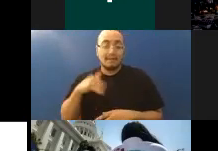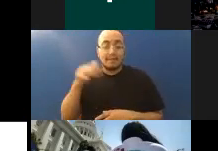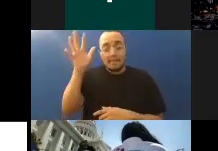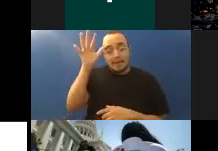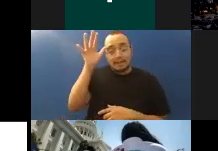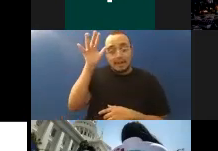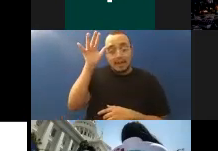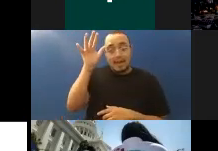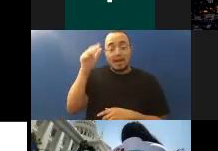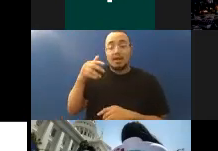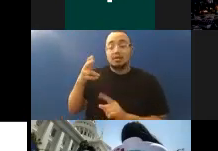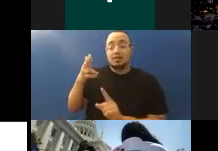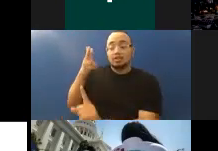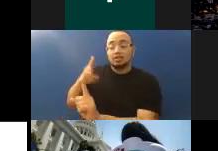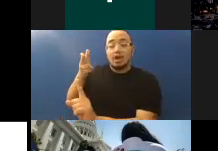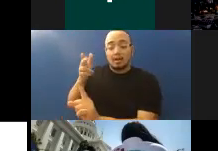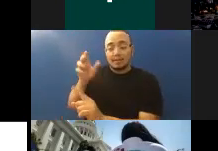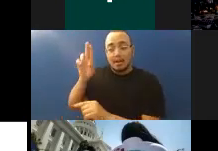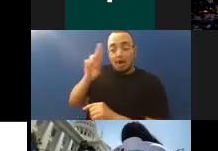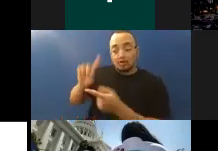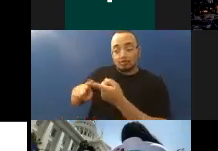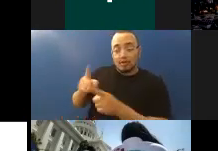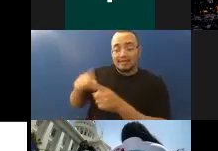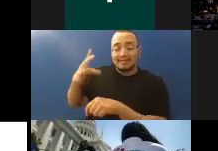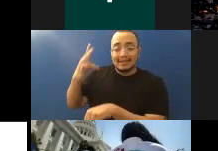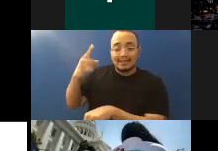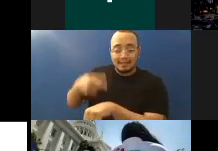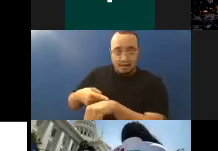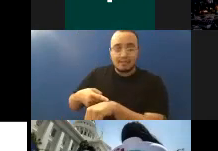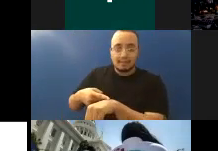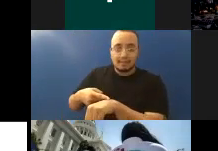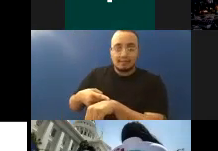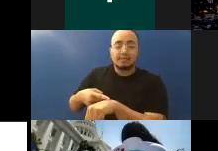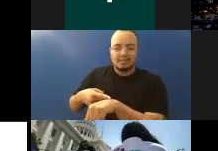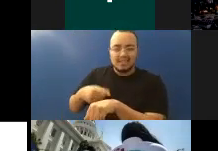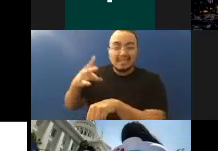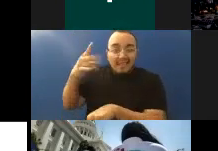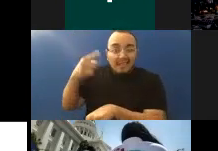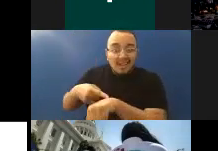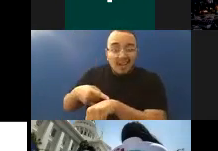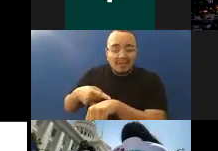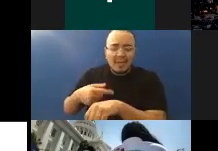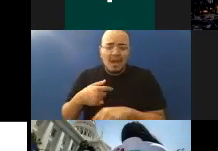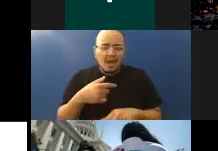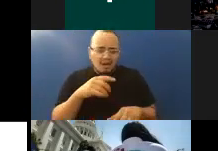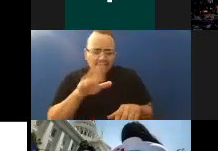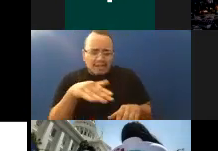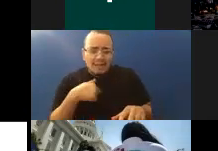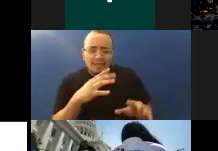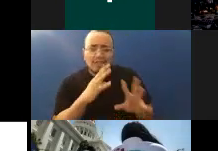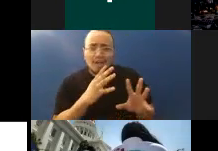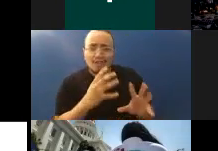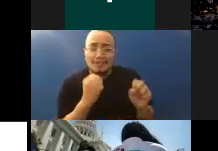uncle's friend 7 times. And so, yeah, my dad shot my uncle's friend 7 times. Am I talking too fast? You're